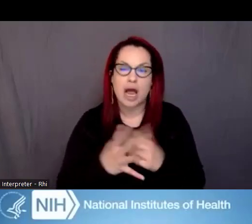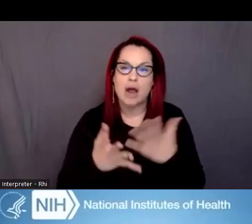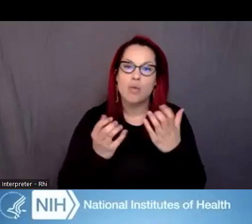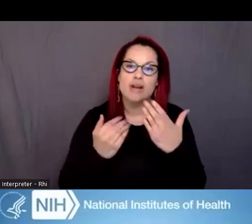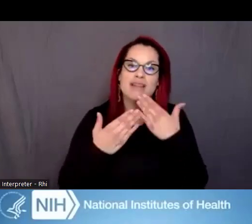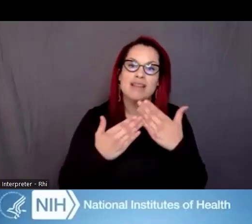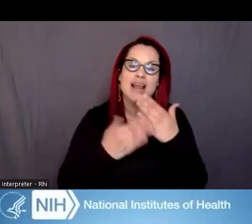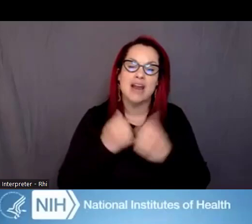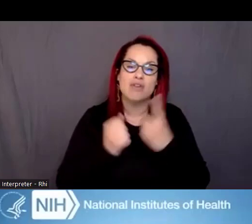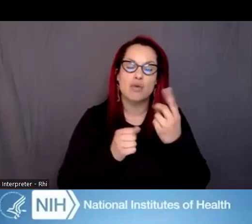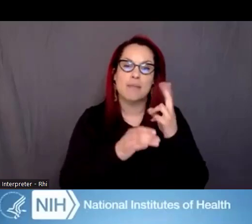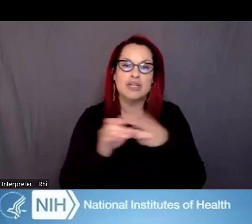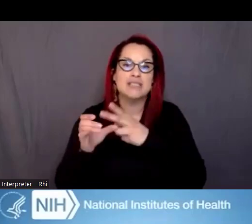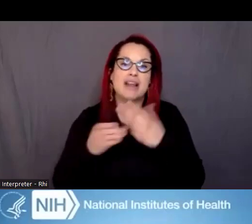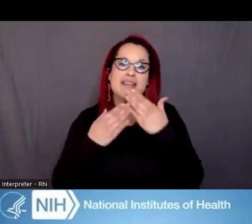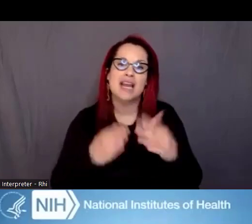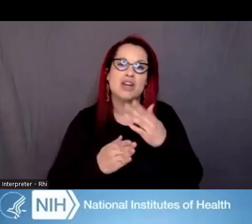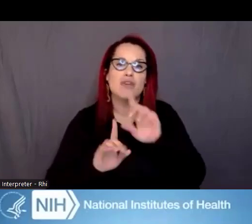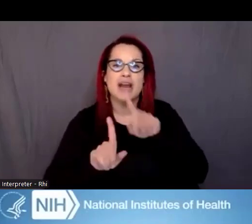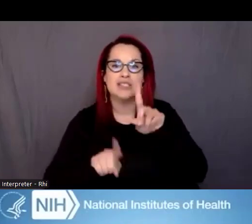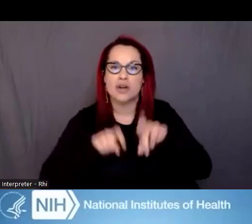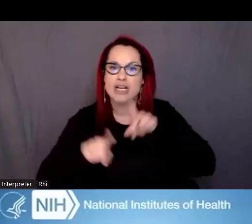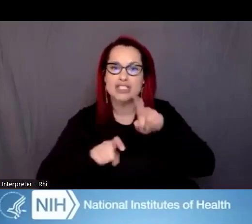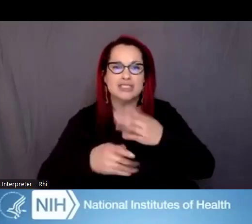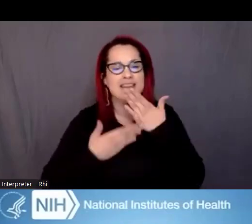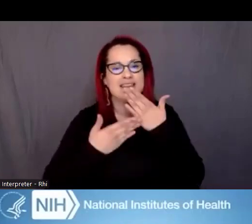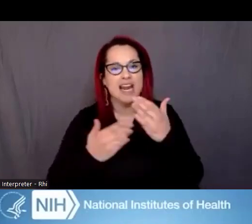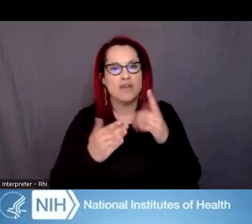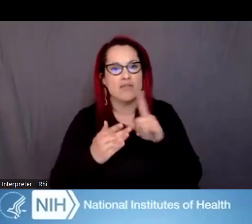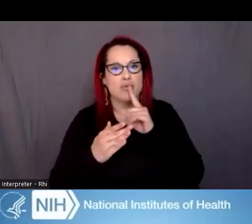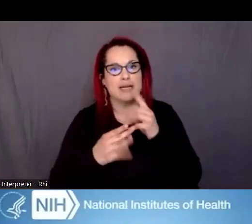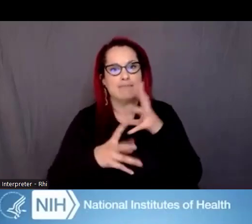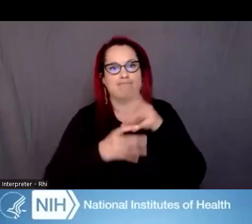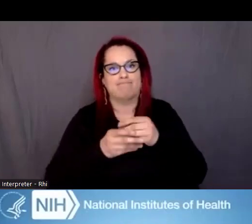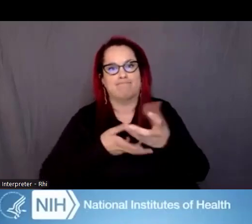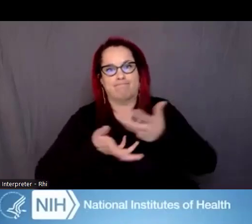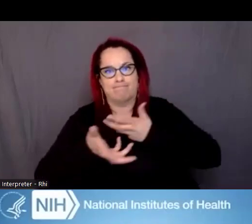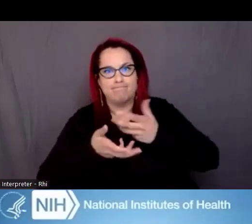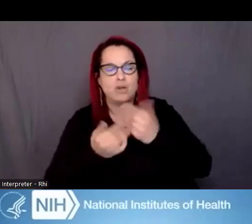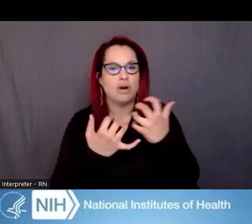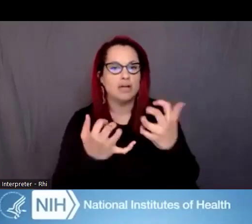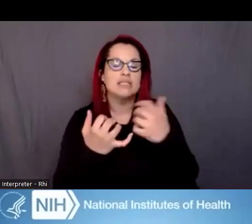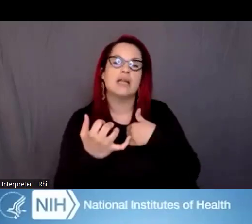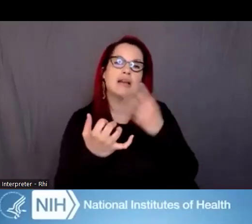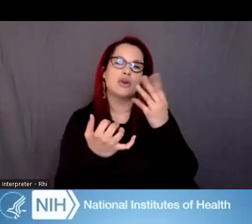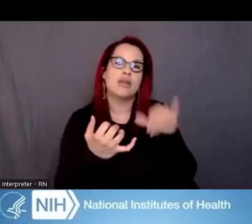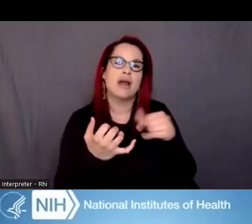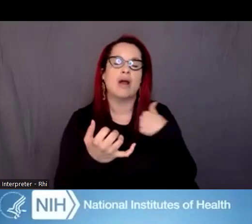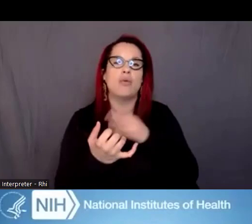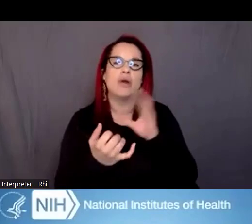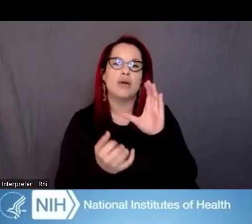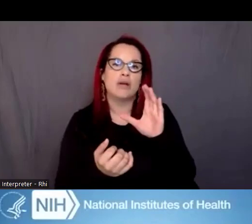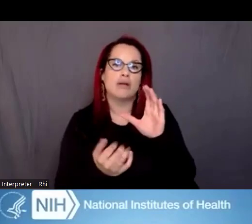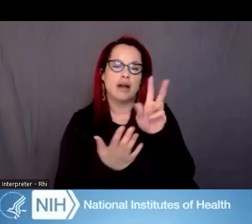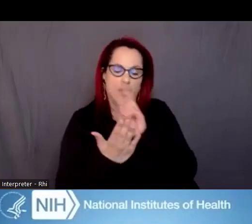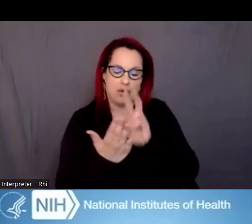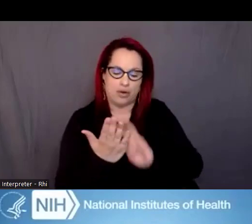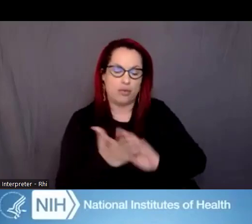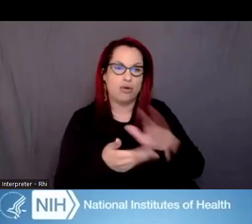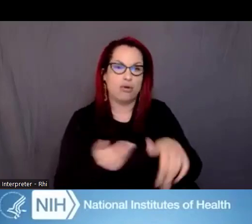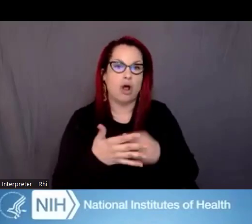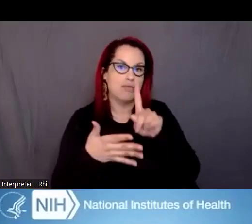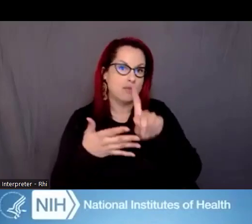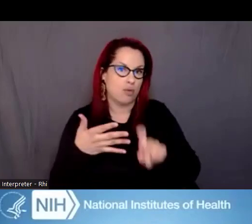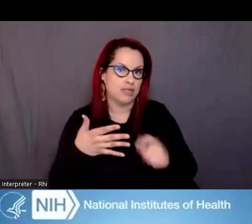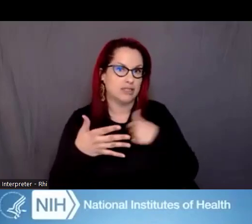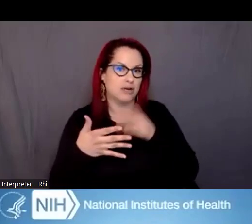Thank you for answering questions. Thank you for being an engaged audience. I do want to let you know that we will be looking through all these questions, and we'll